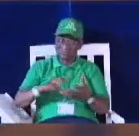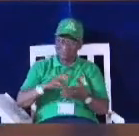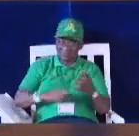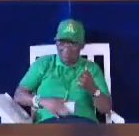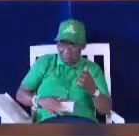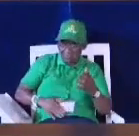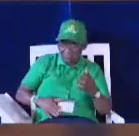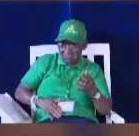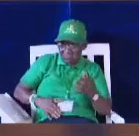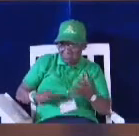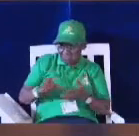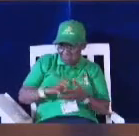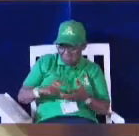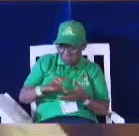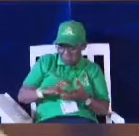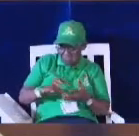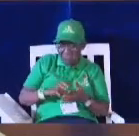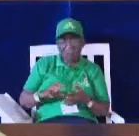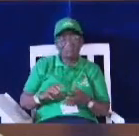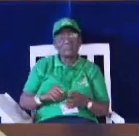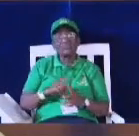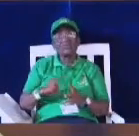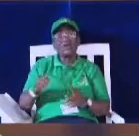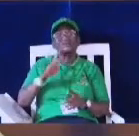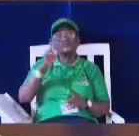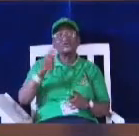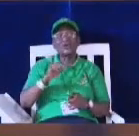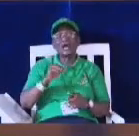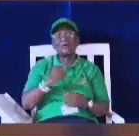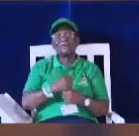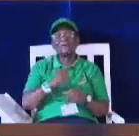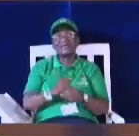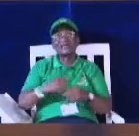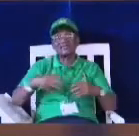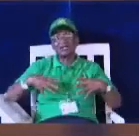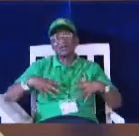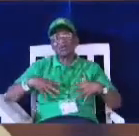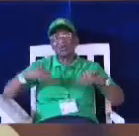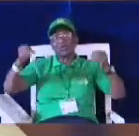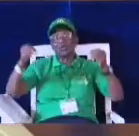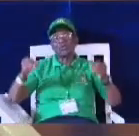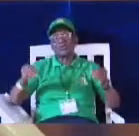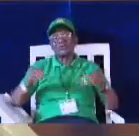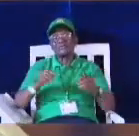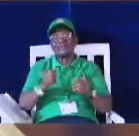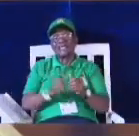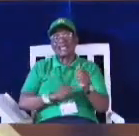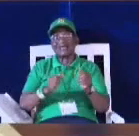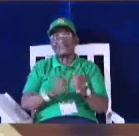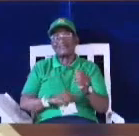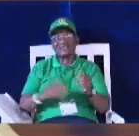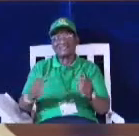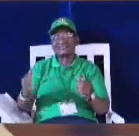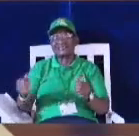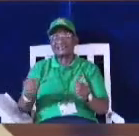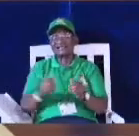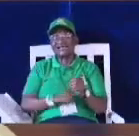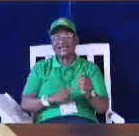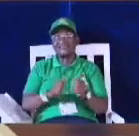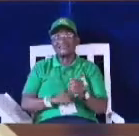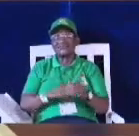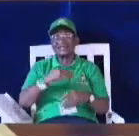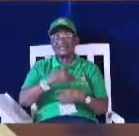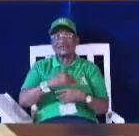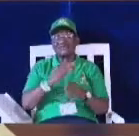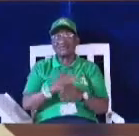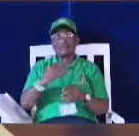But when you are made whole, everything, every form of sickness